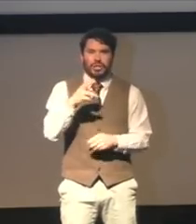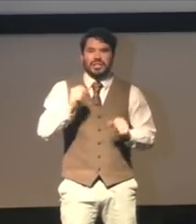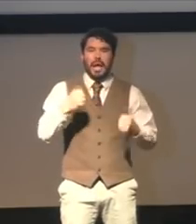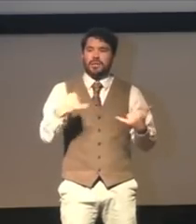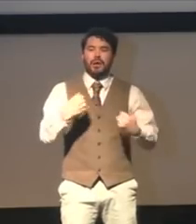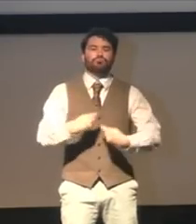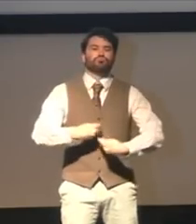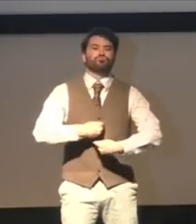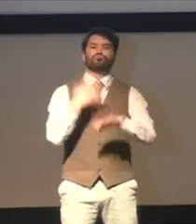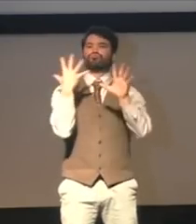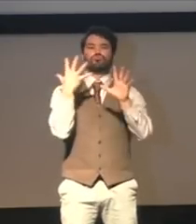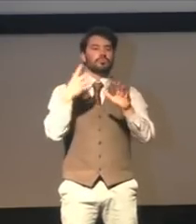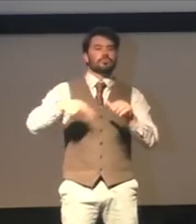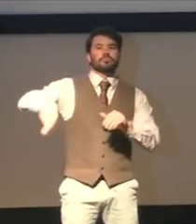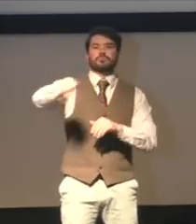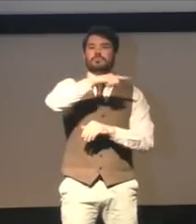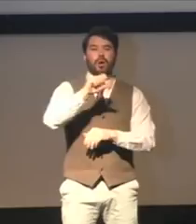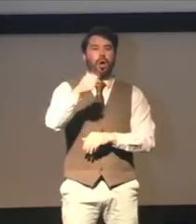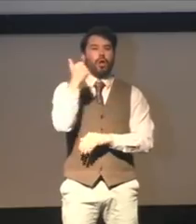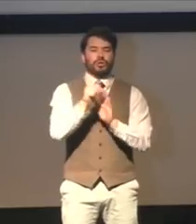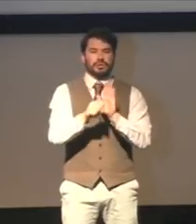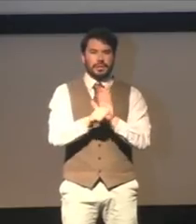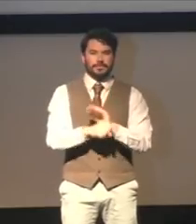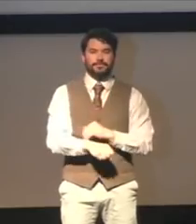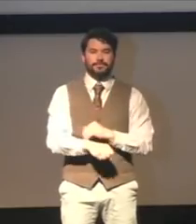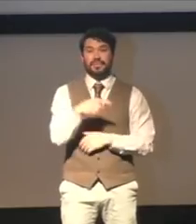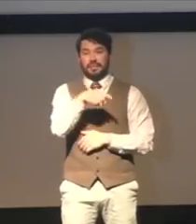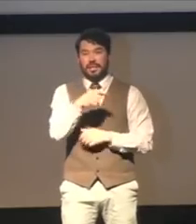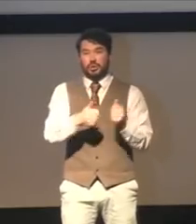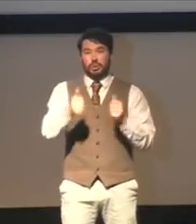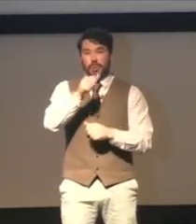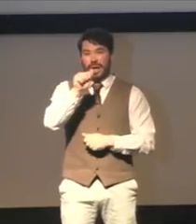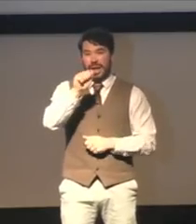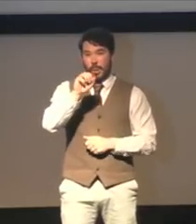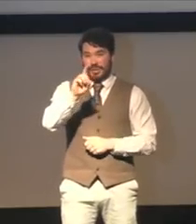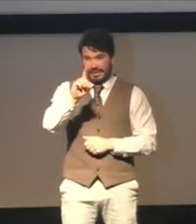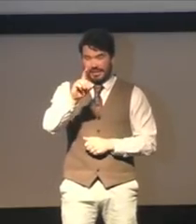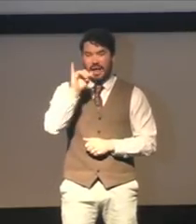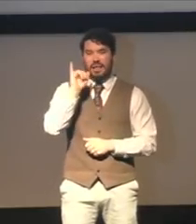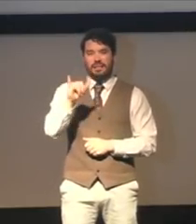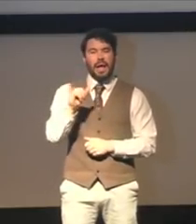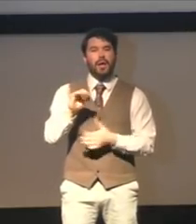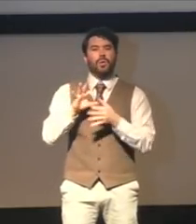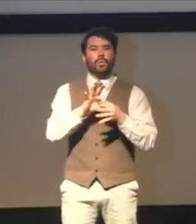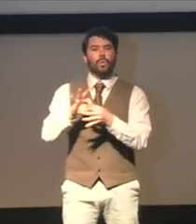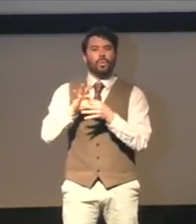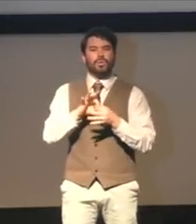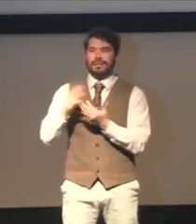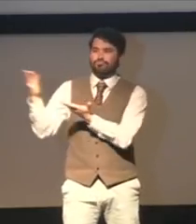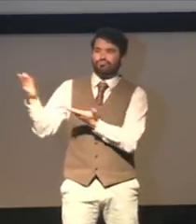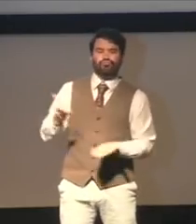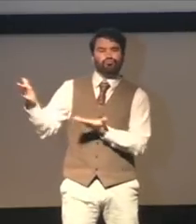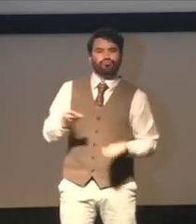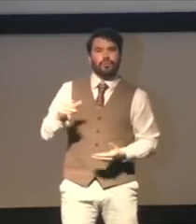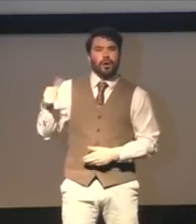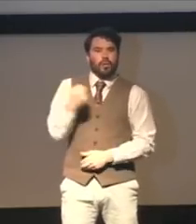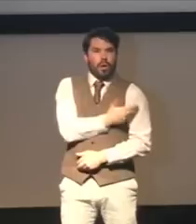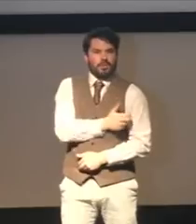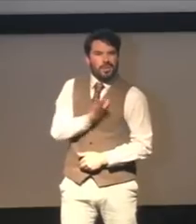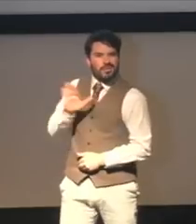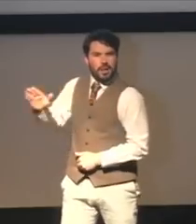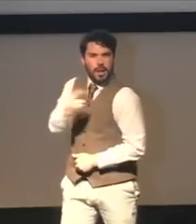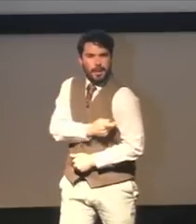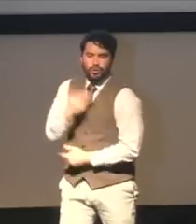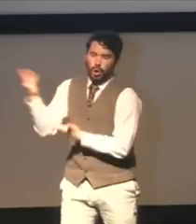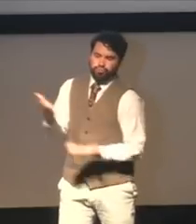about ABVC and the super AOD, that maintain the coordinated transfer function that we've created, that has